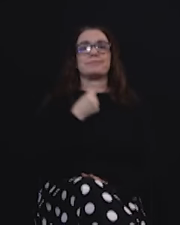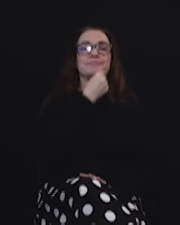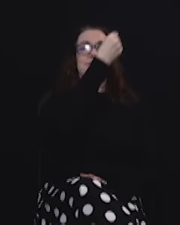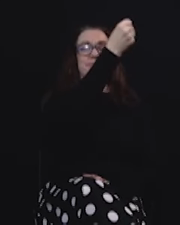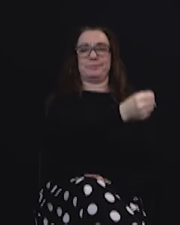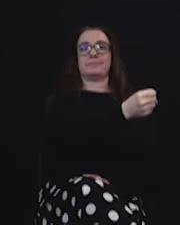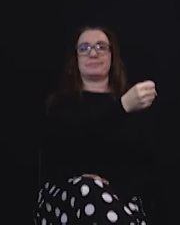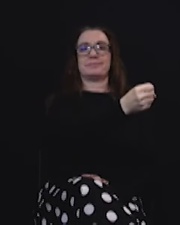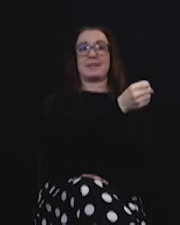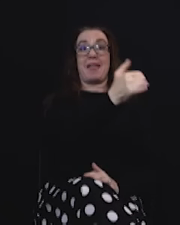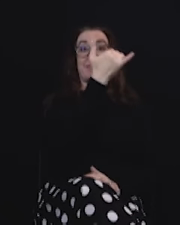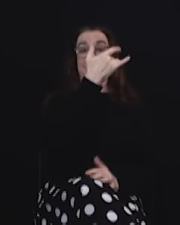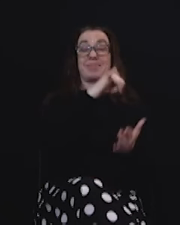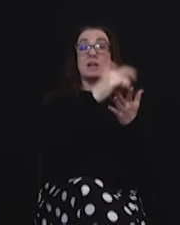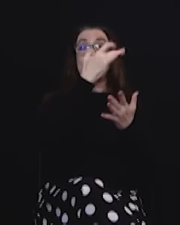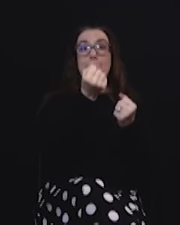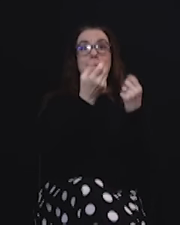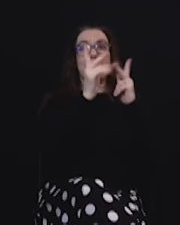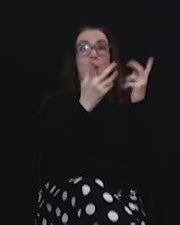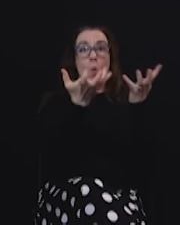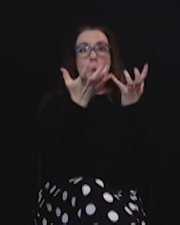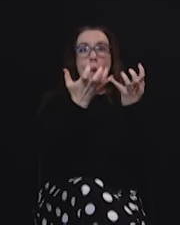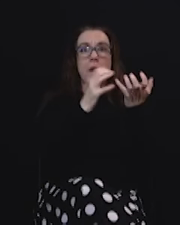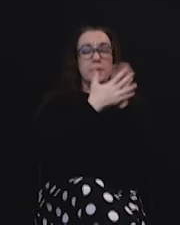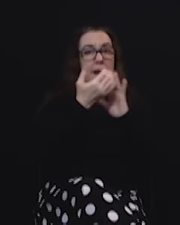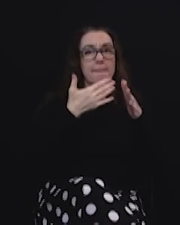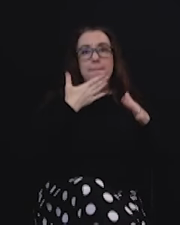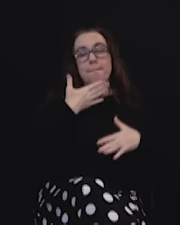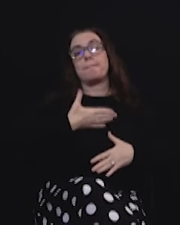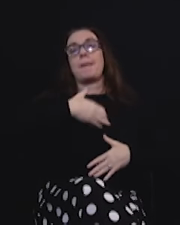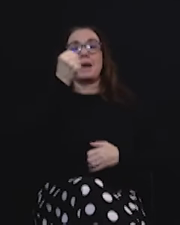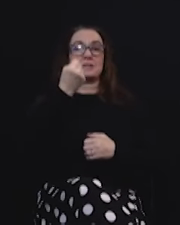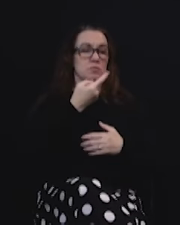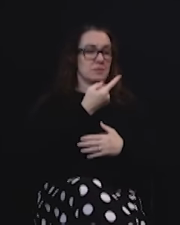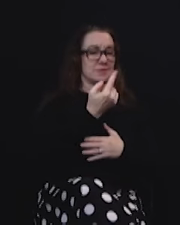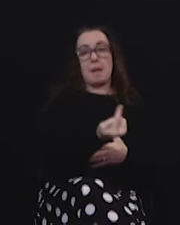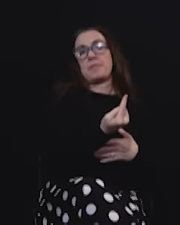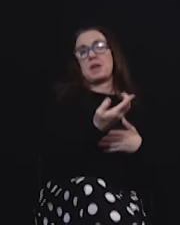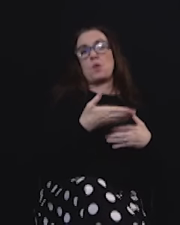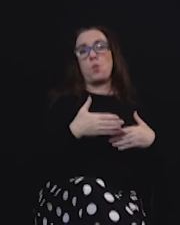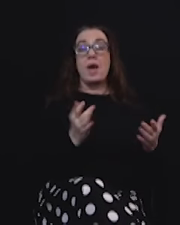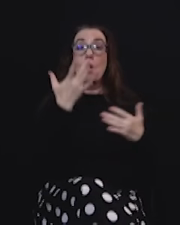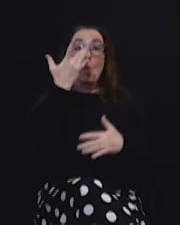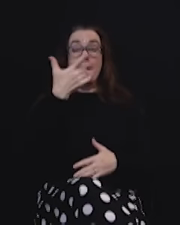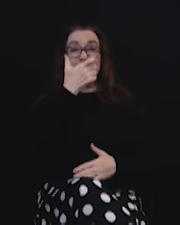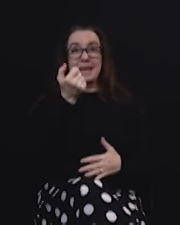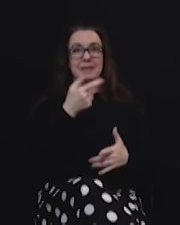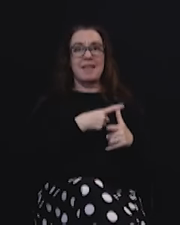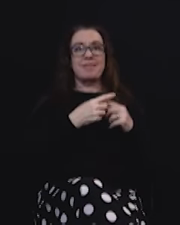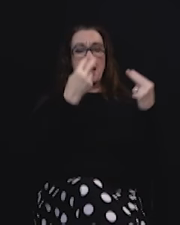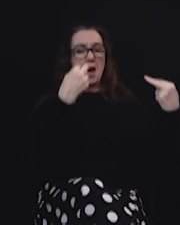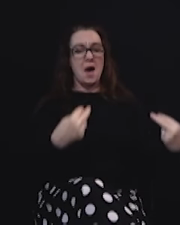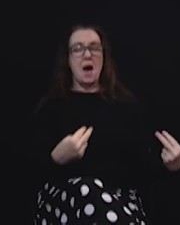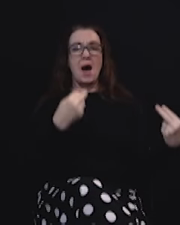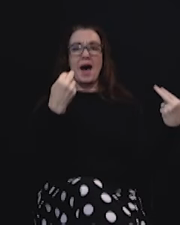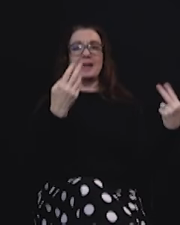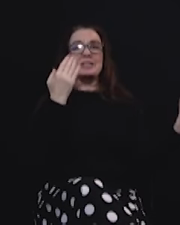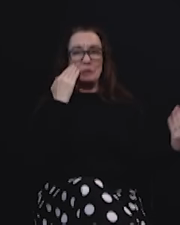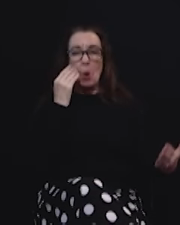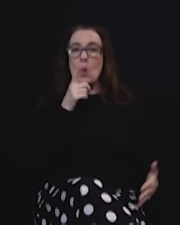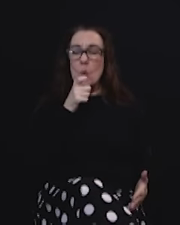That's why so many want to be the greatest in something or in some way. Because why? Because then everybody knows who you are.